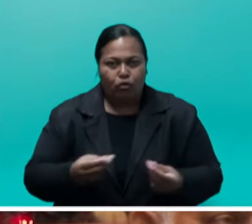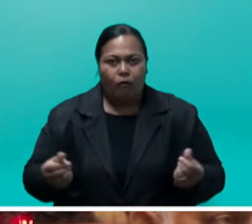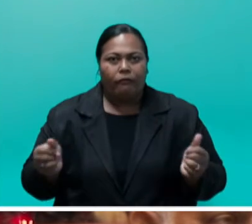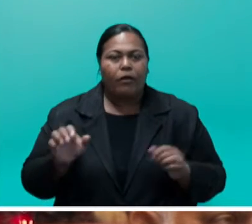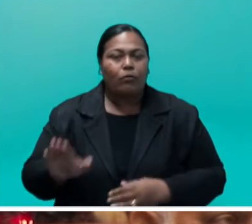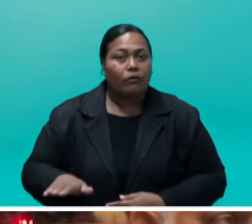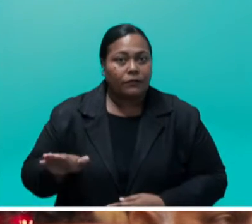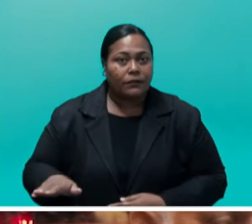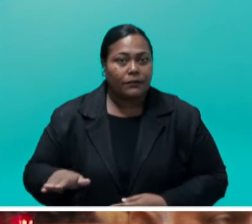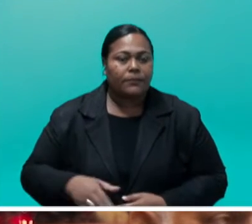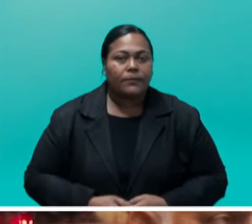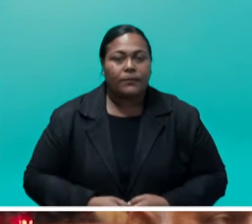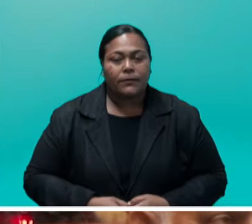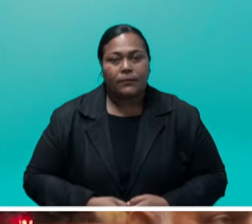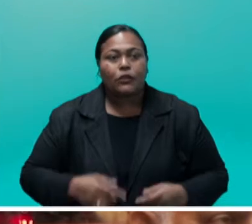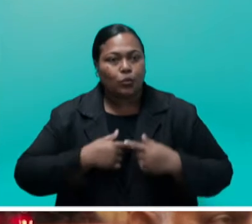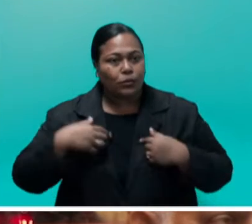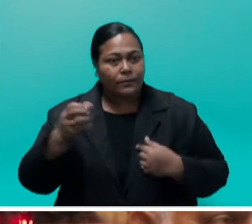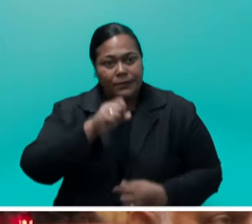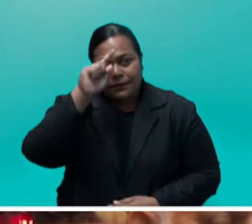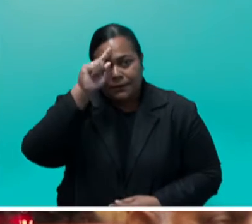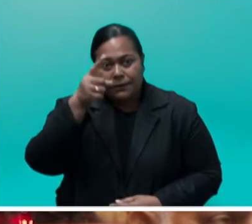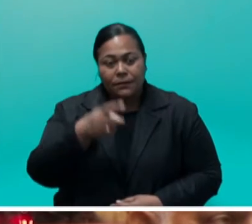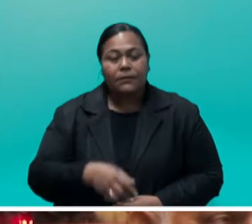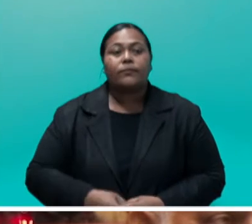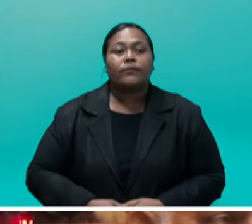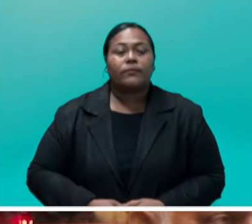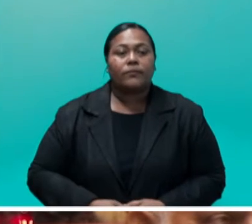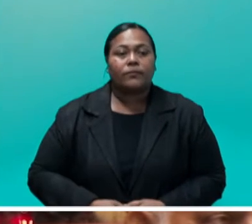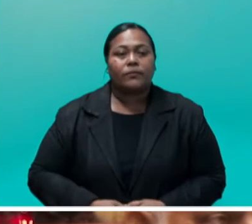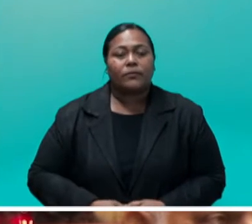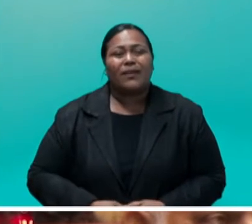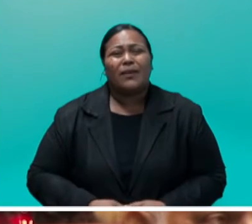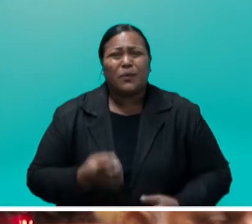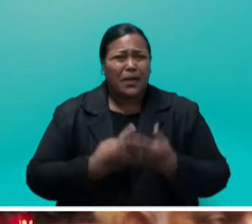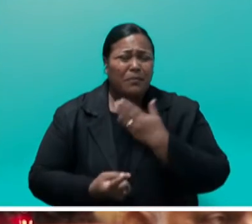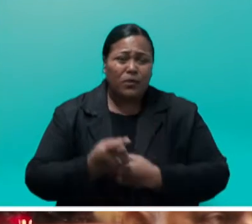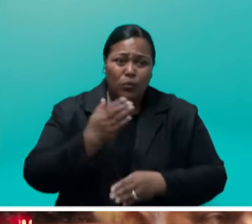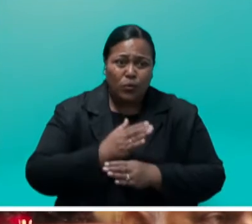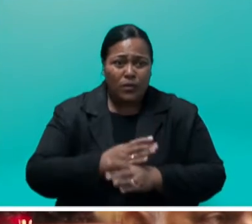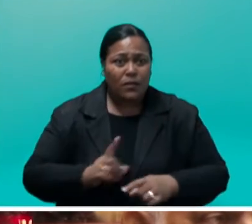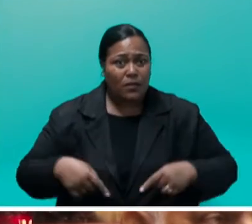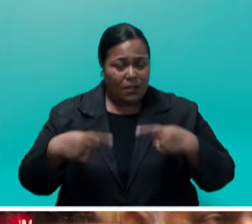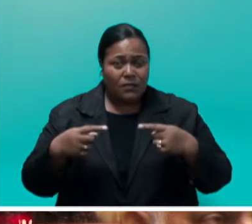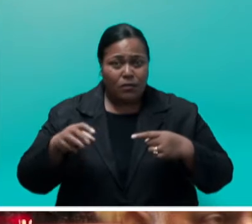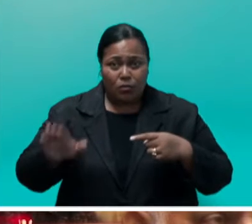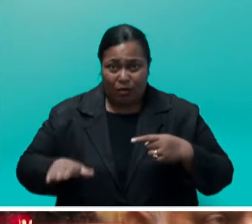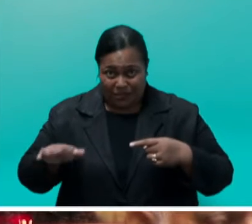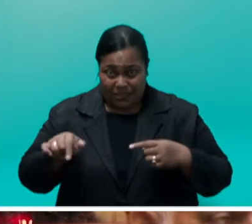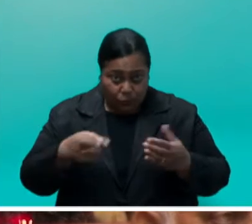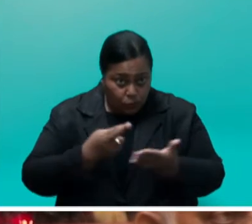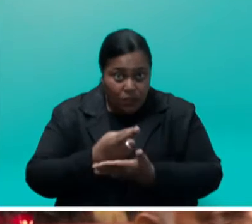Speaker, sir, we must understand that the fight against poverty in reality is